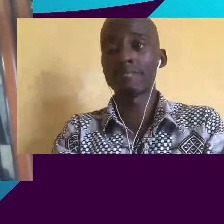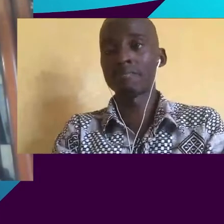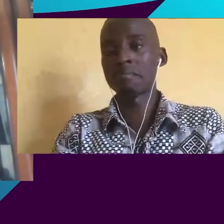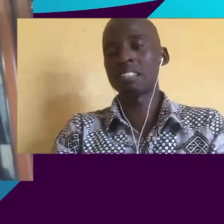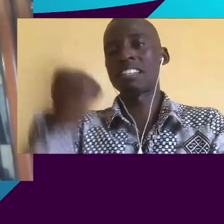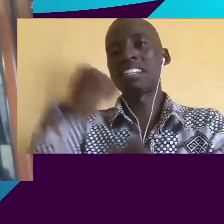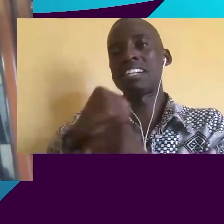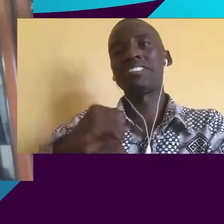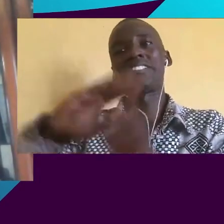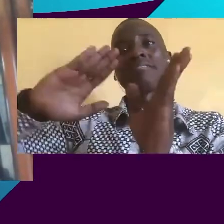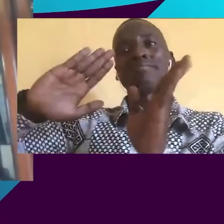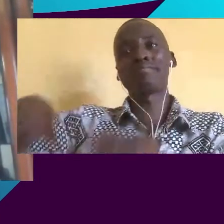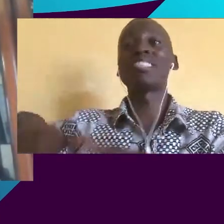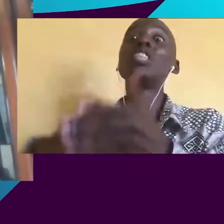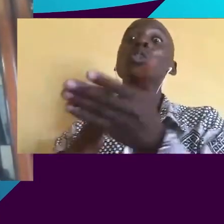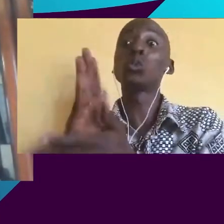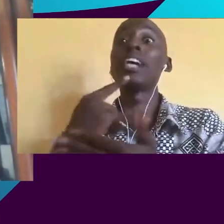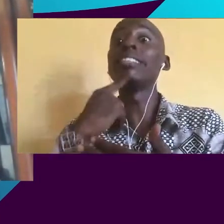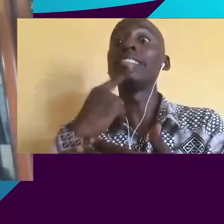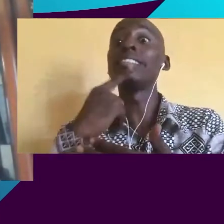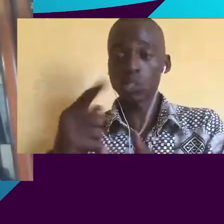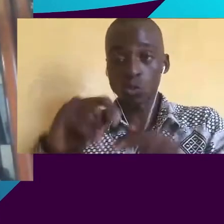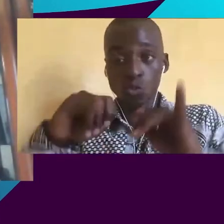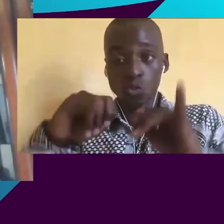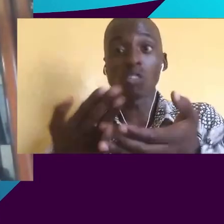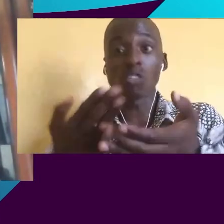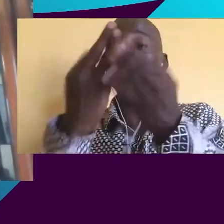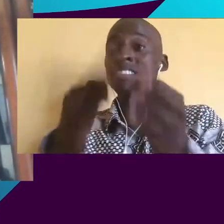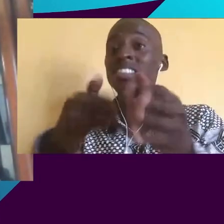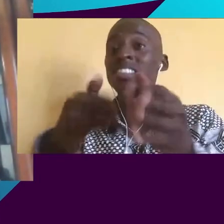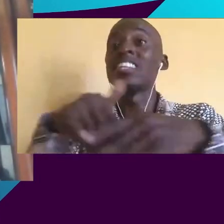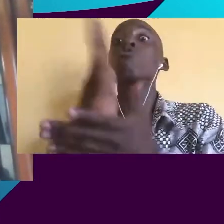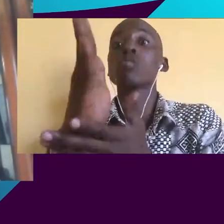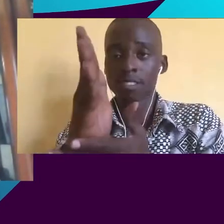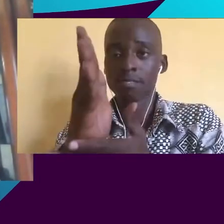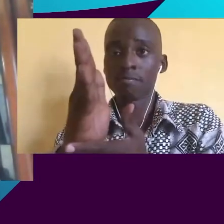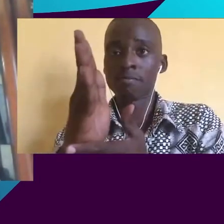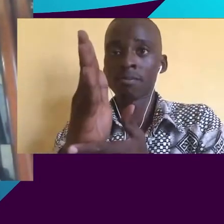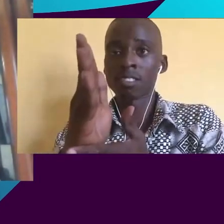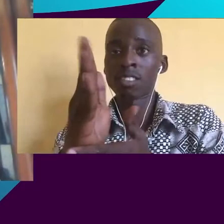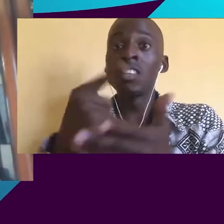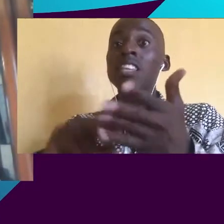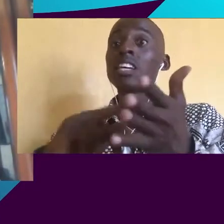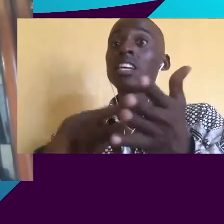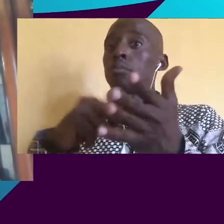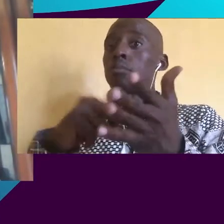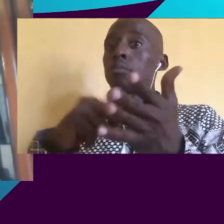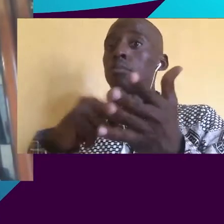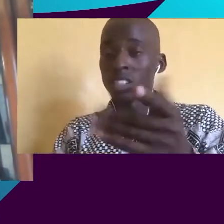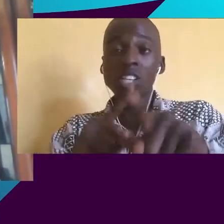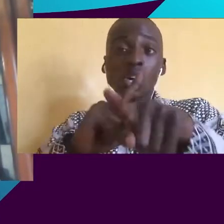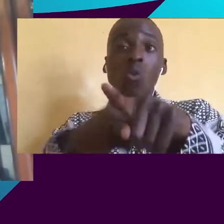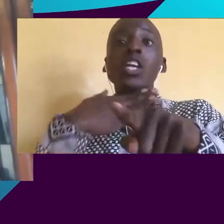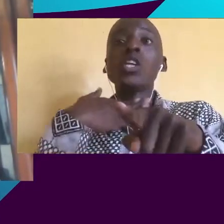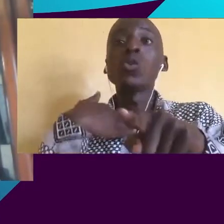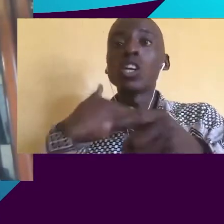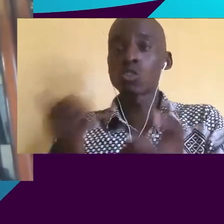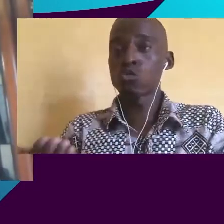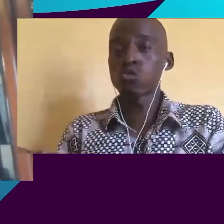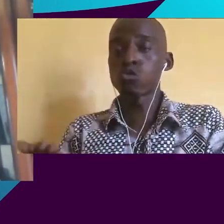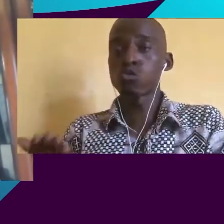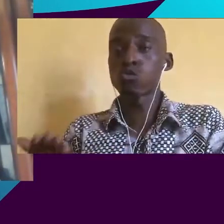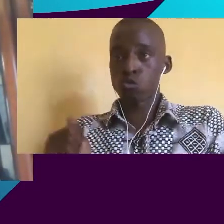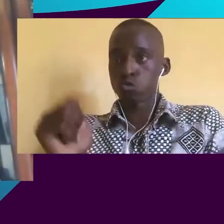reality. Like I said, we try to bring everything to reality. And what does that mean? By the time you want to put in the ladies, this budget is so